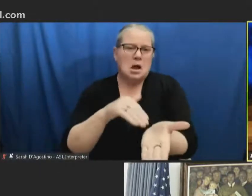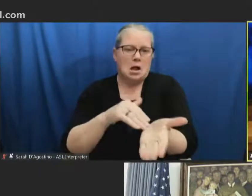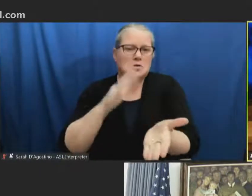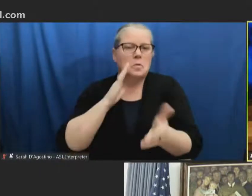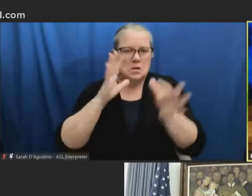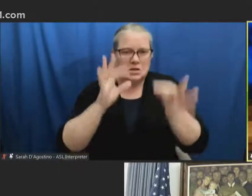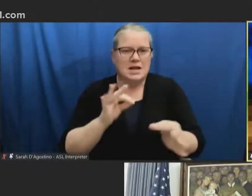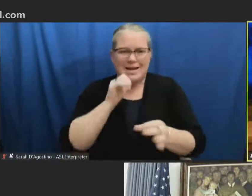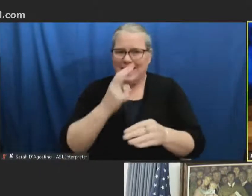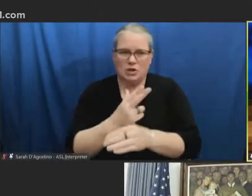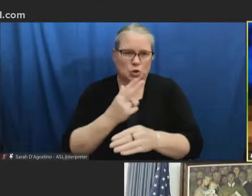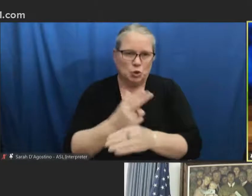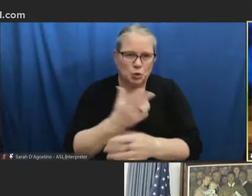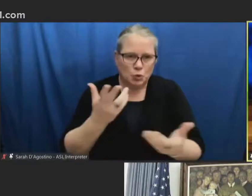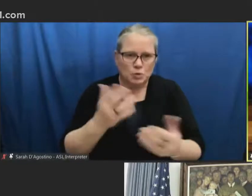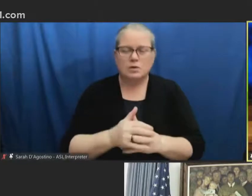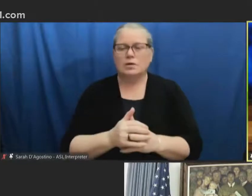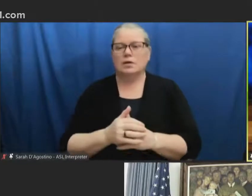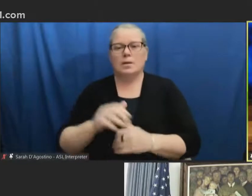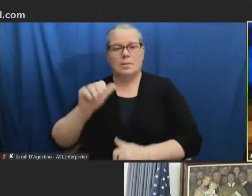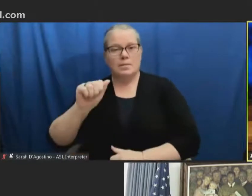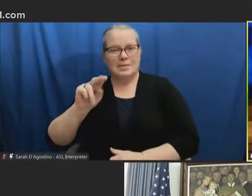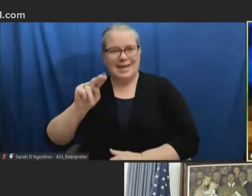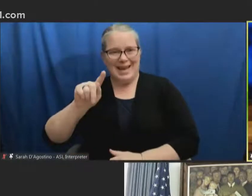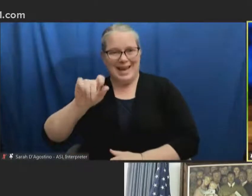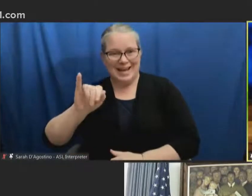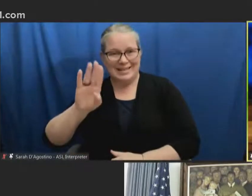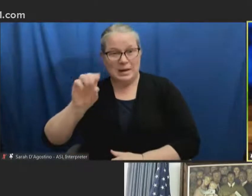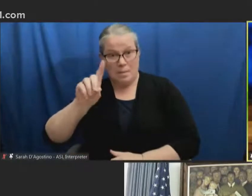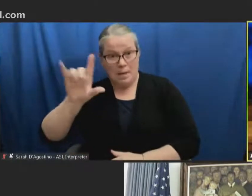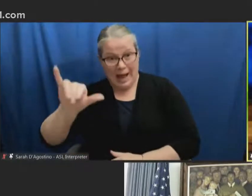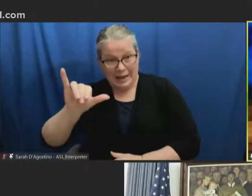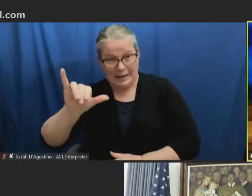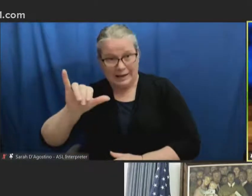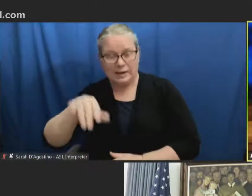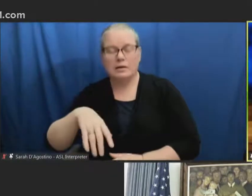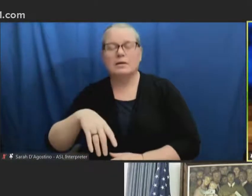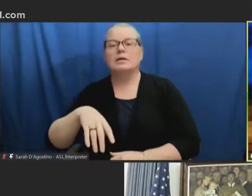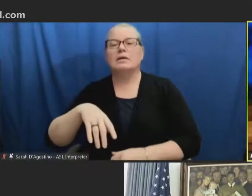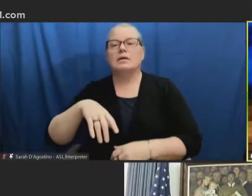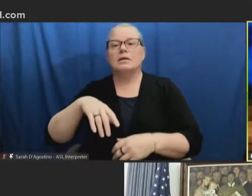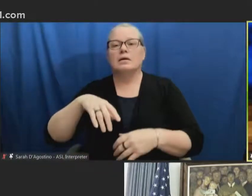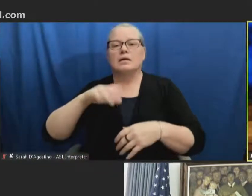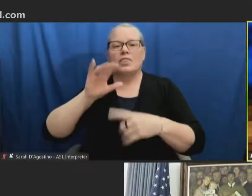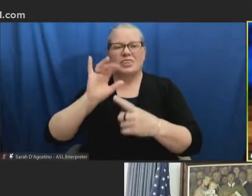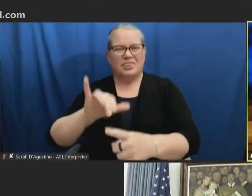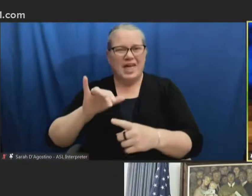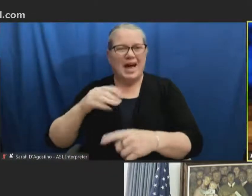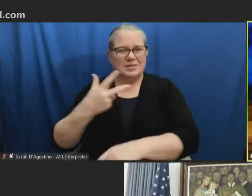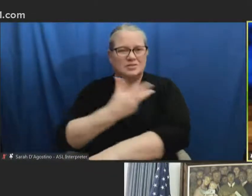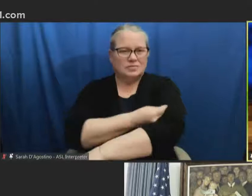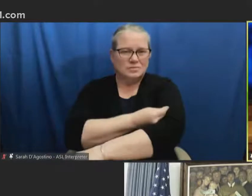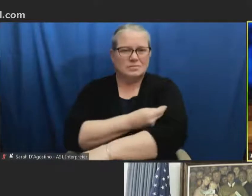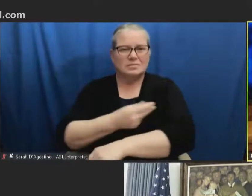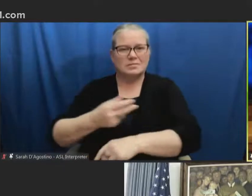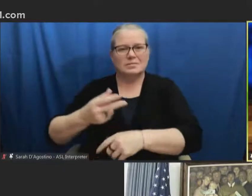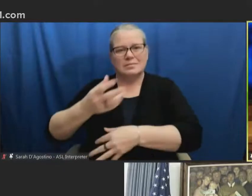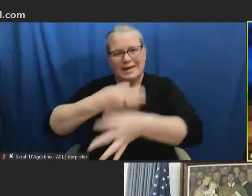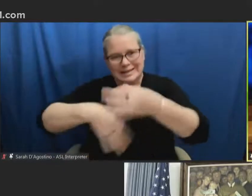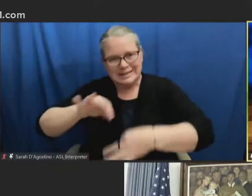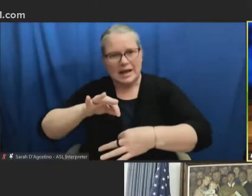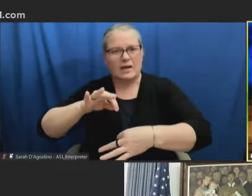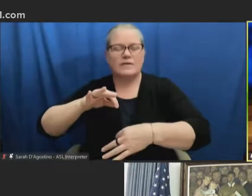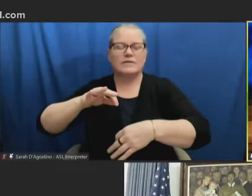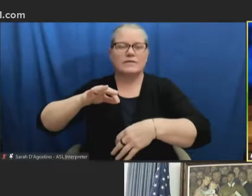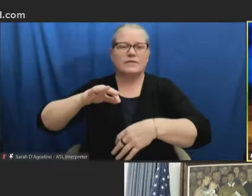The antibody drugs are delivered intravenously versus the pills, which can be taken orally. Remdesivir is an intravenous infusion as